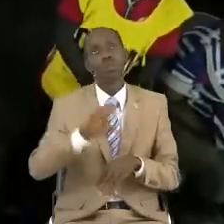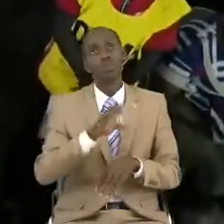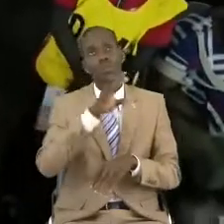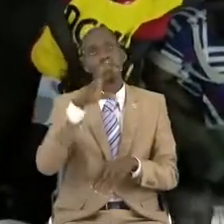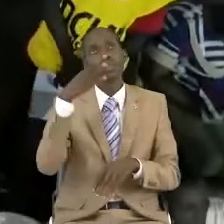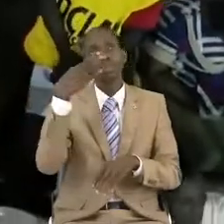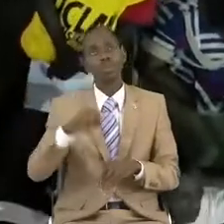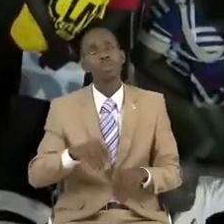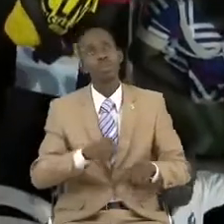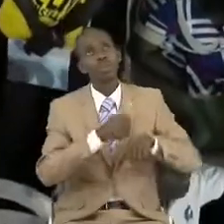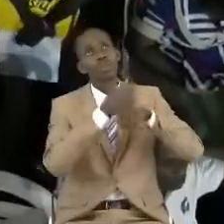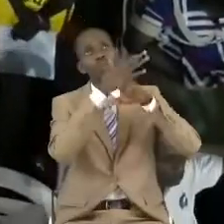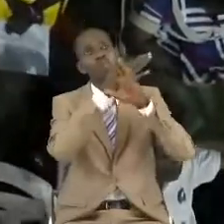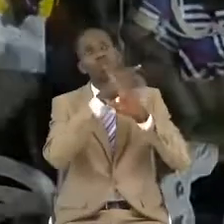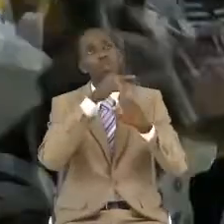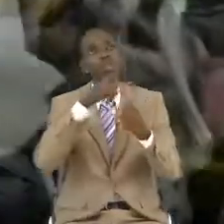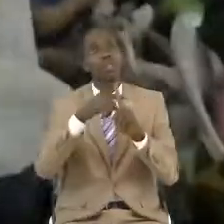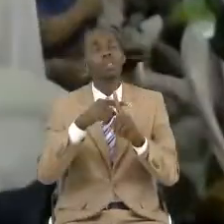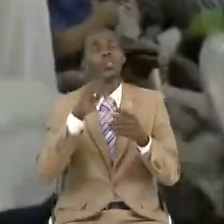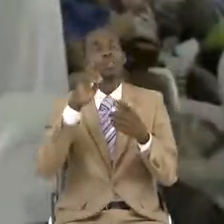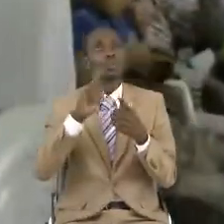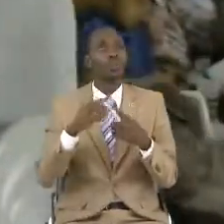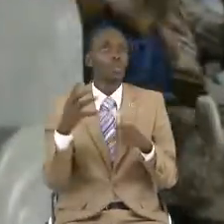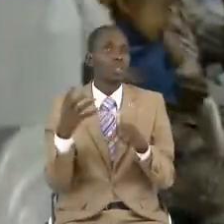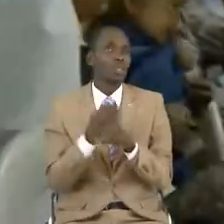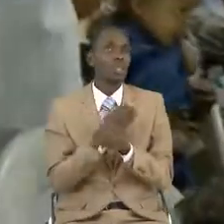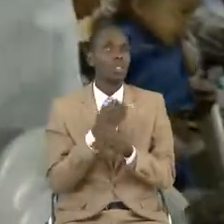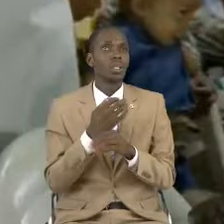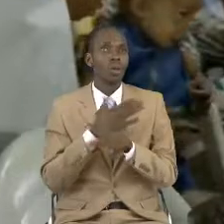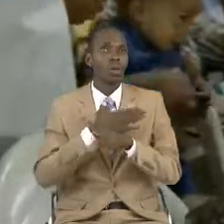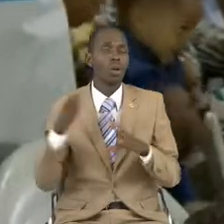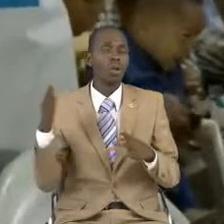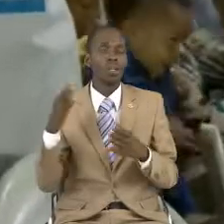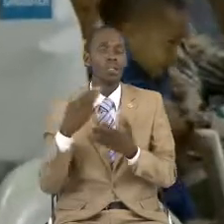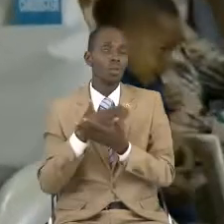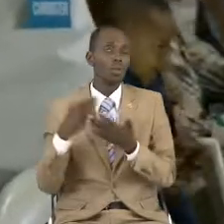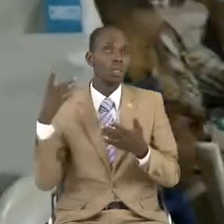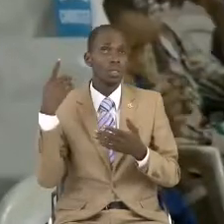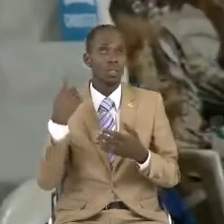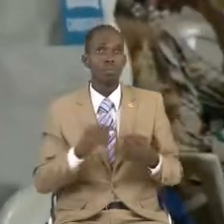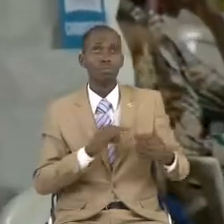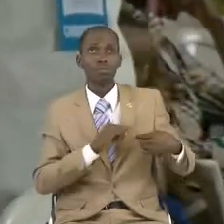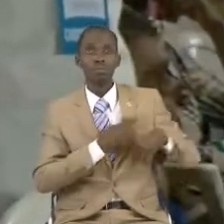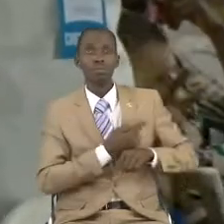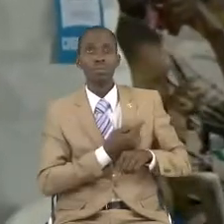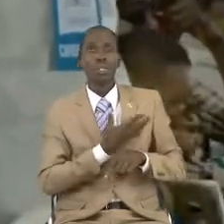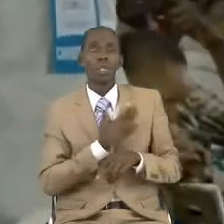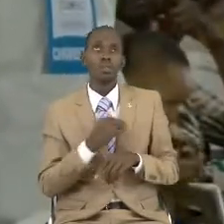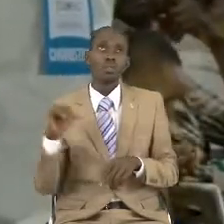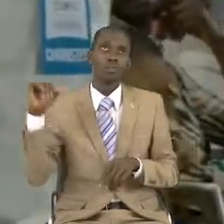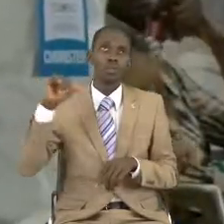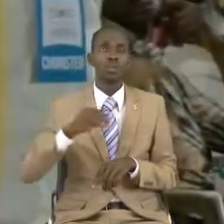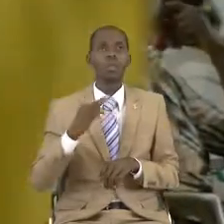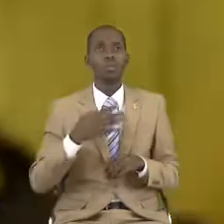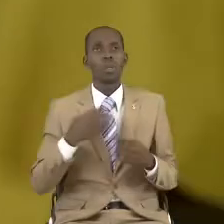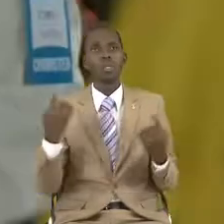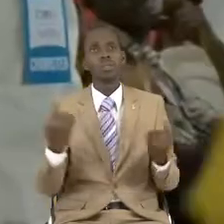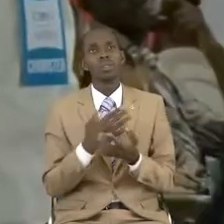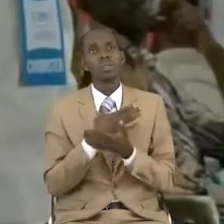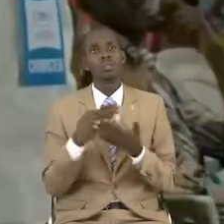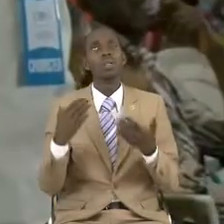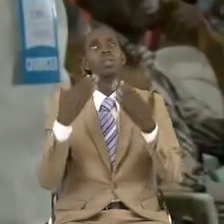to take the guilt and the condemnation of my sin away thank you